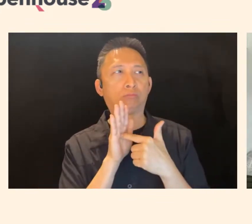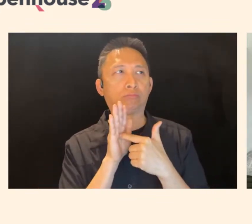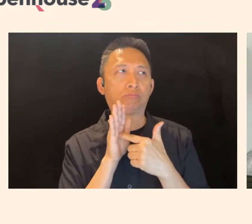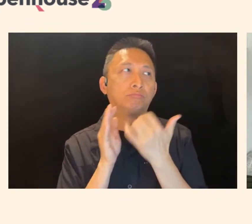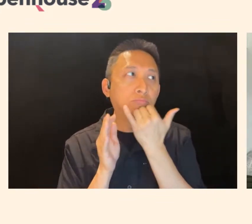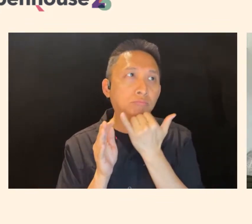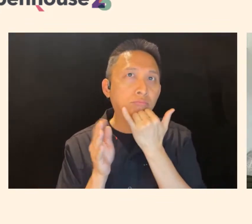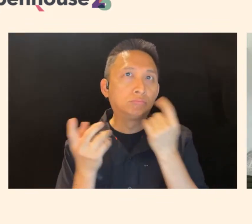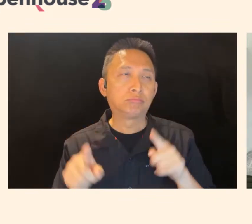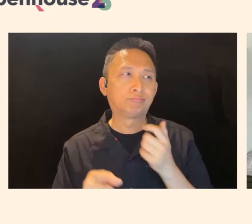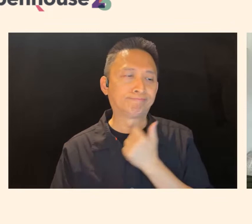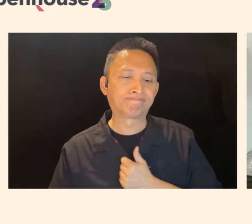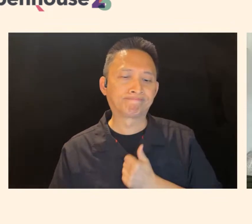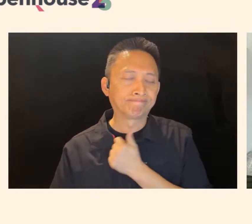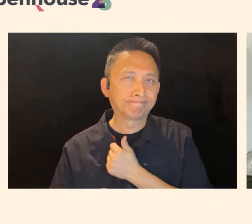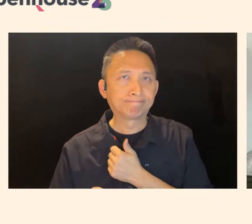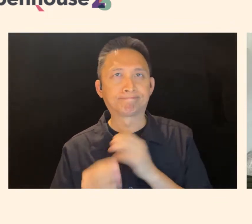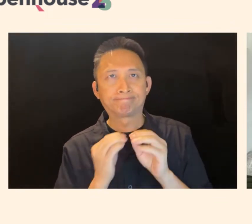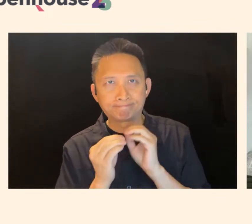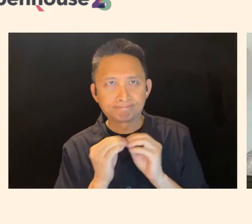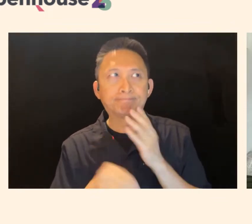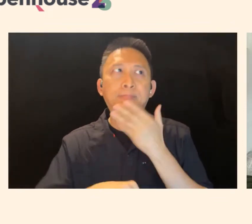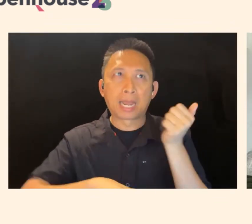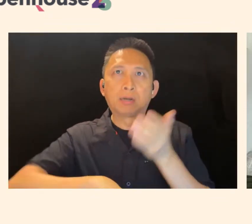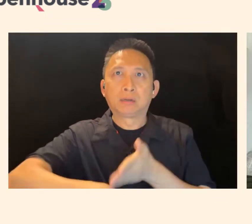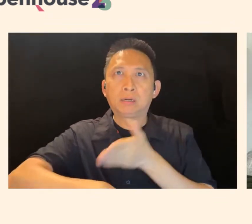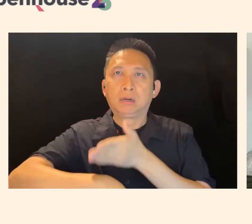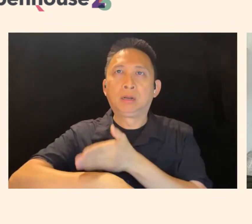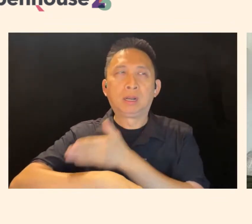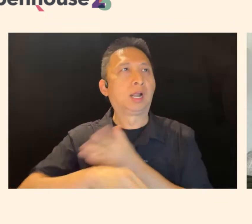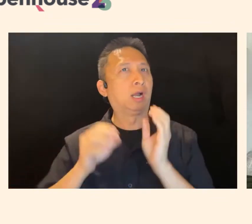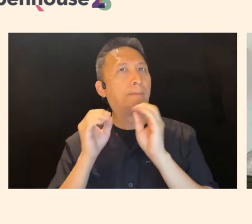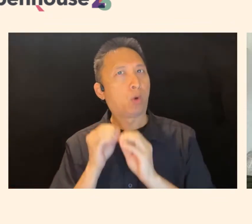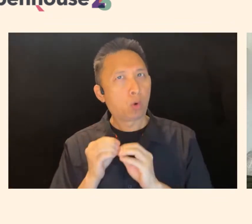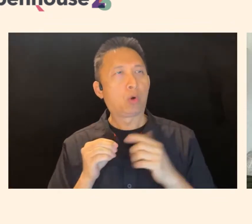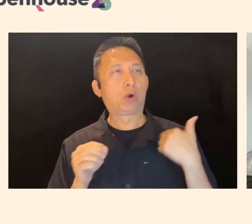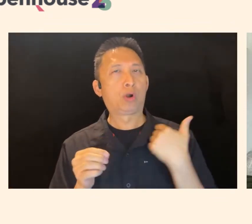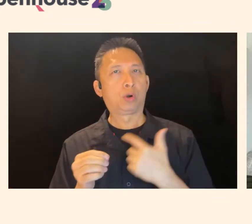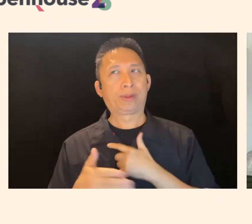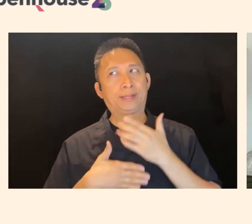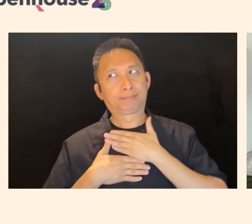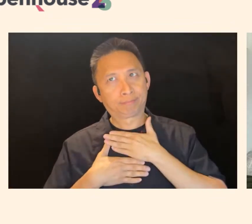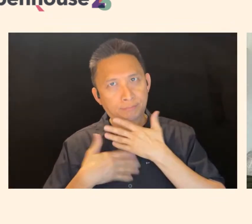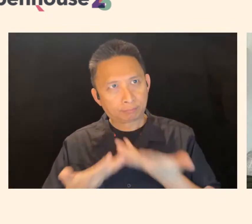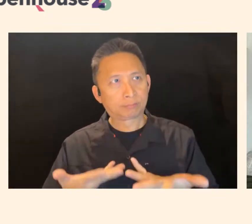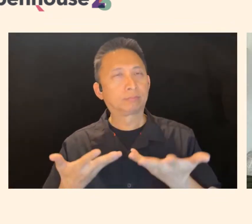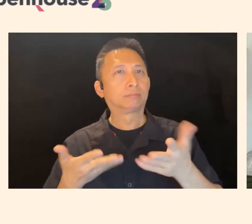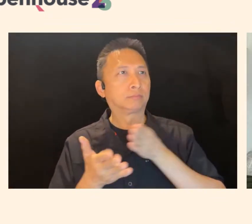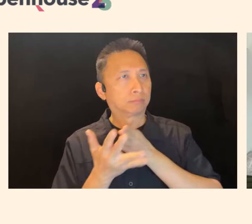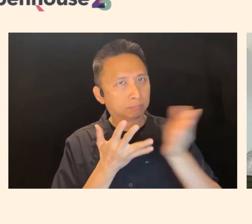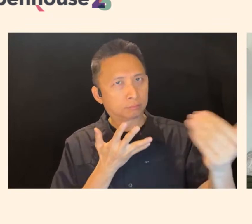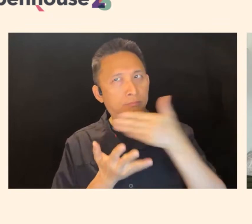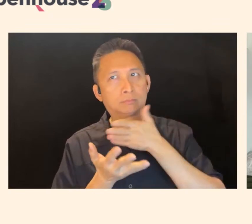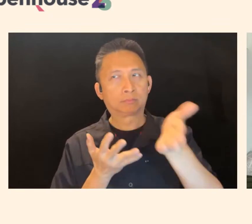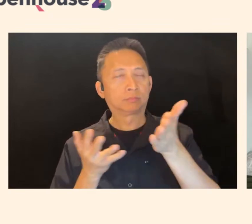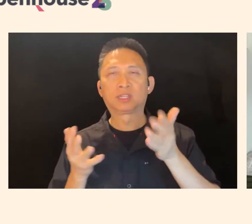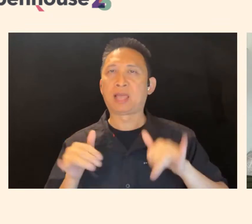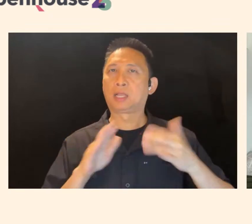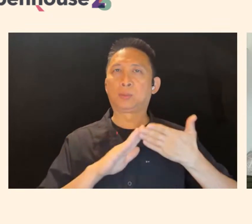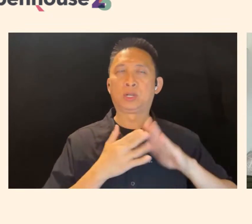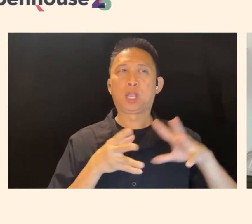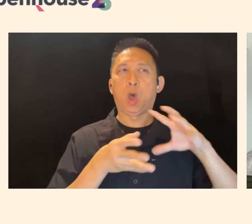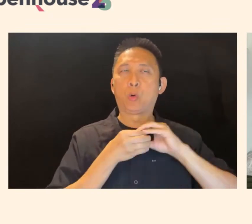project, we created this structure. This community owner structure was critical to it. So every month